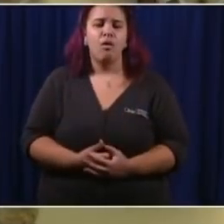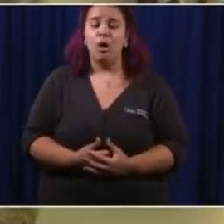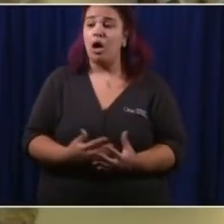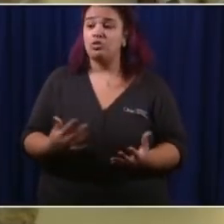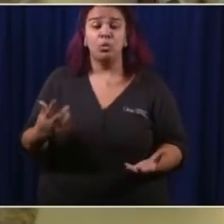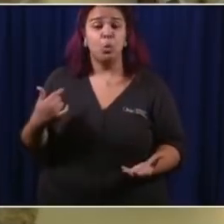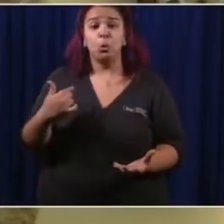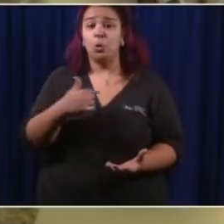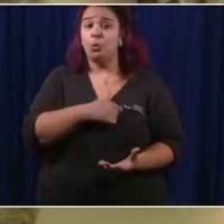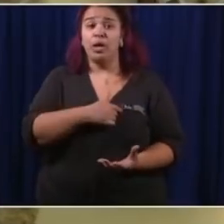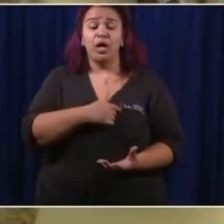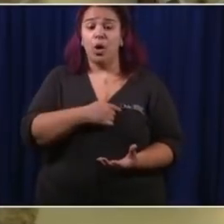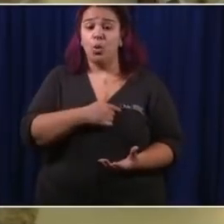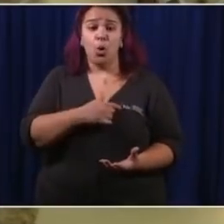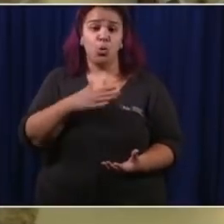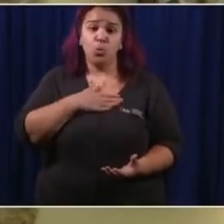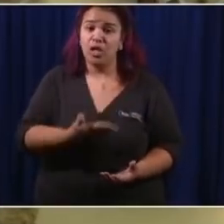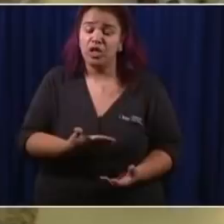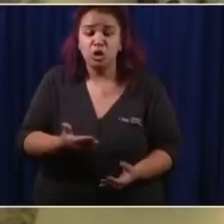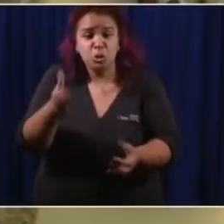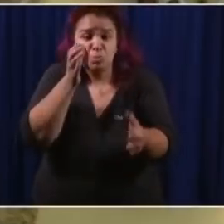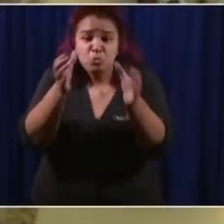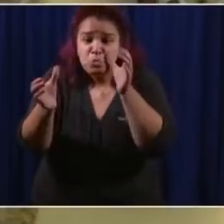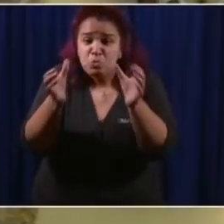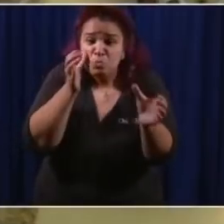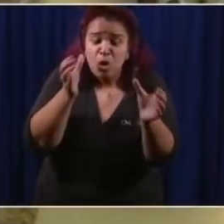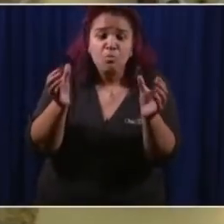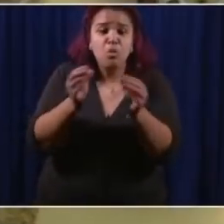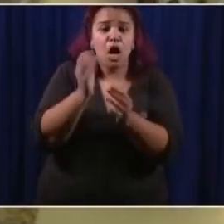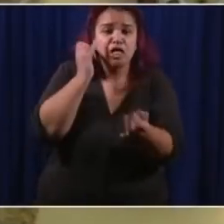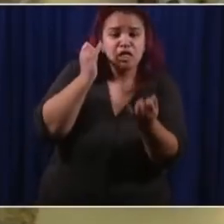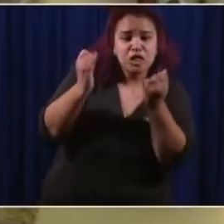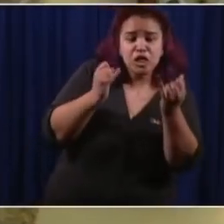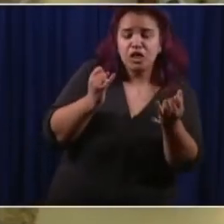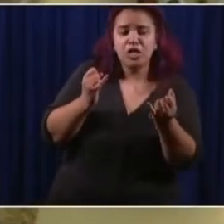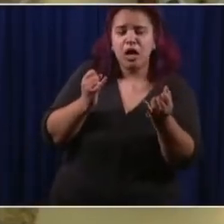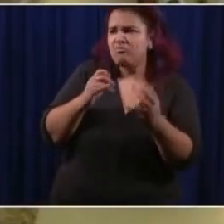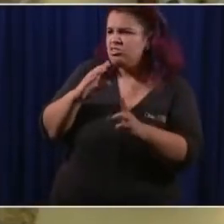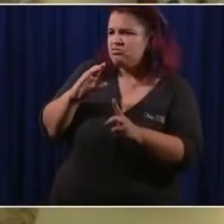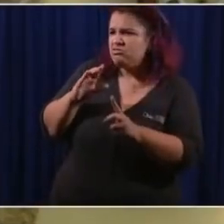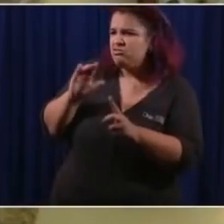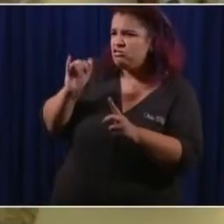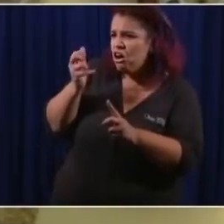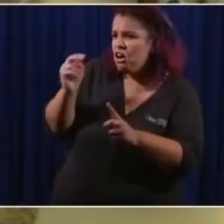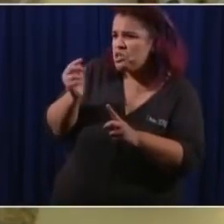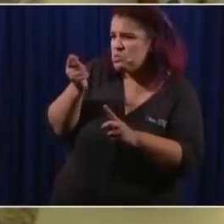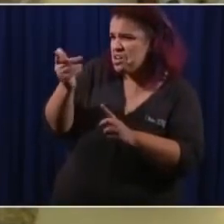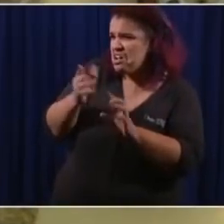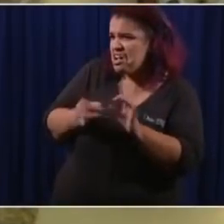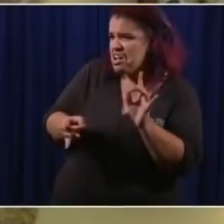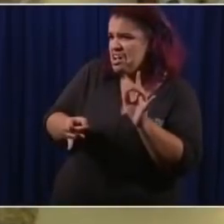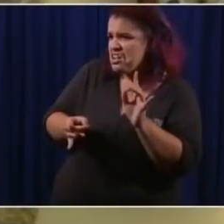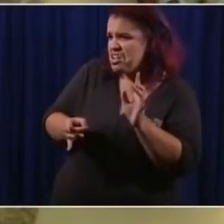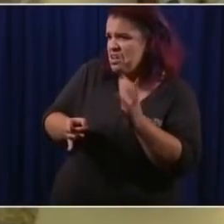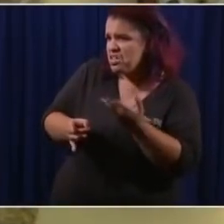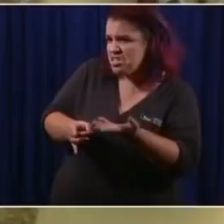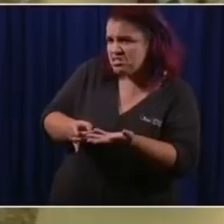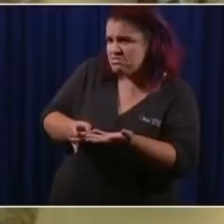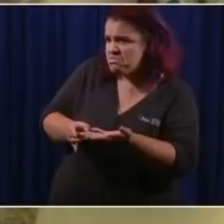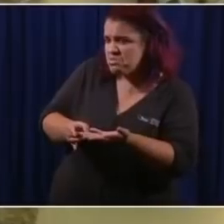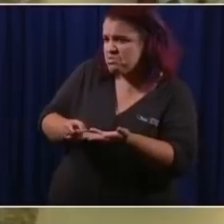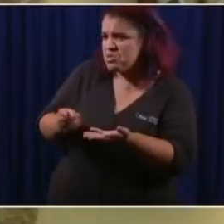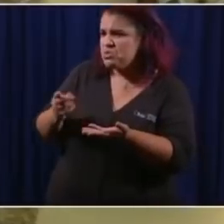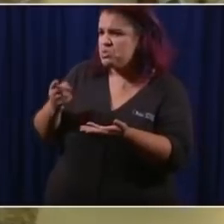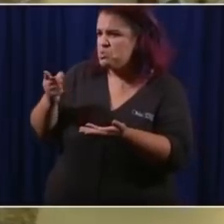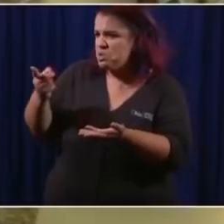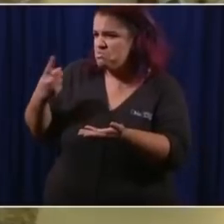and more things to look at. So, I don't know, John, whether you have anything you want to add to that. You were going over some data with